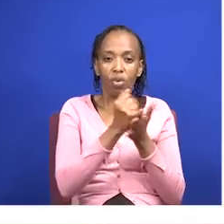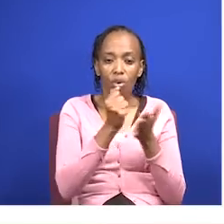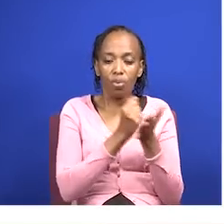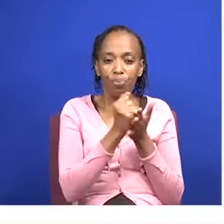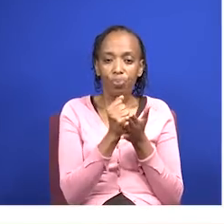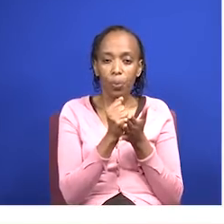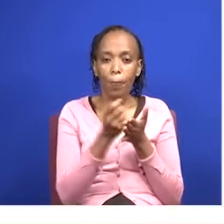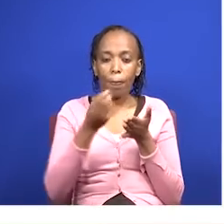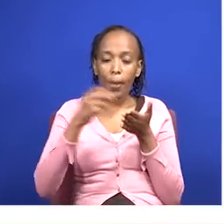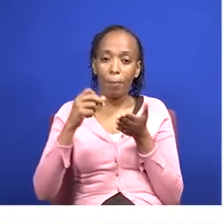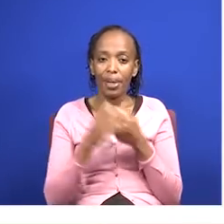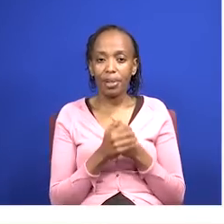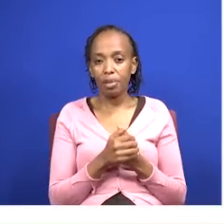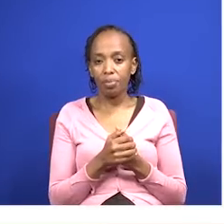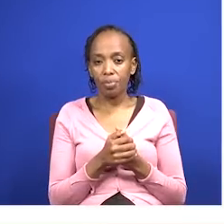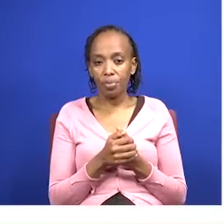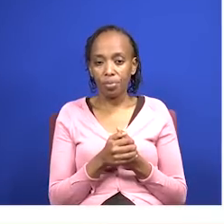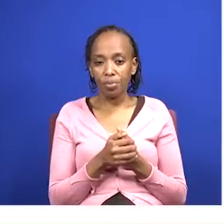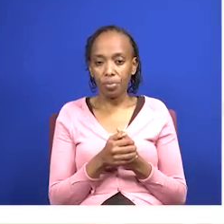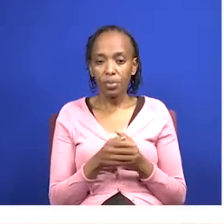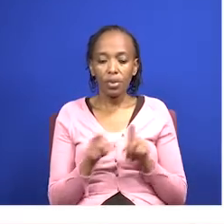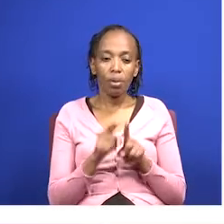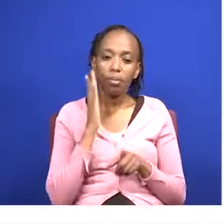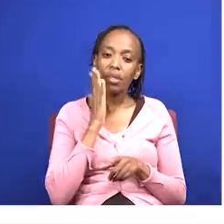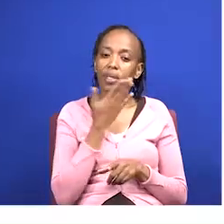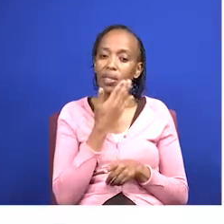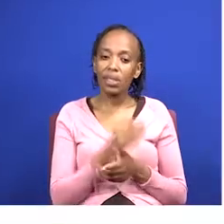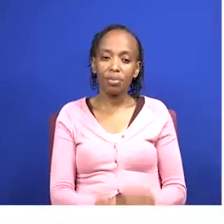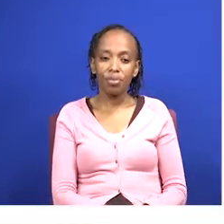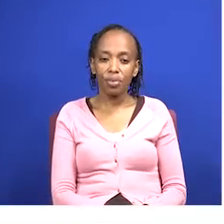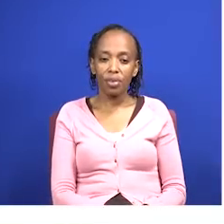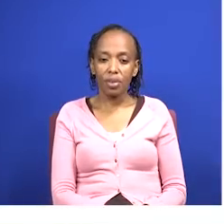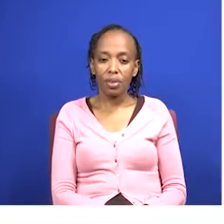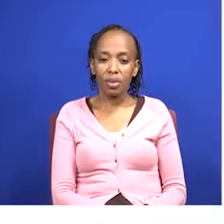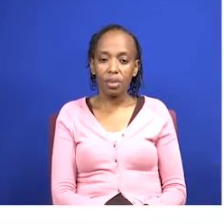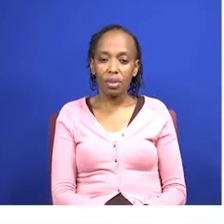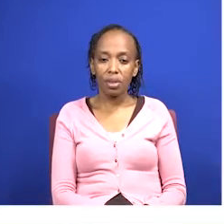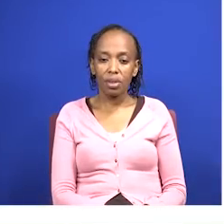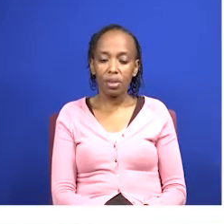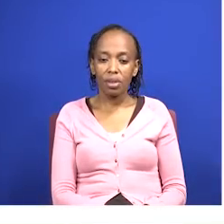glue, a pen, and even colors.